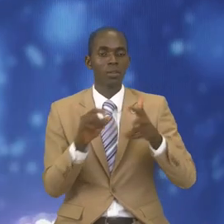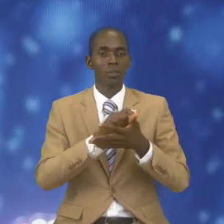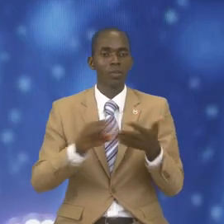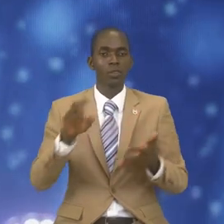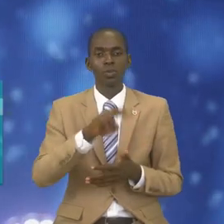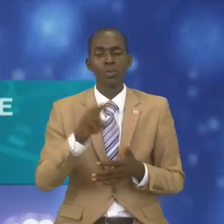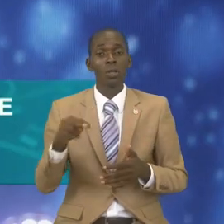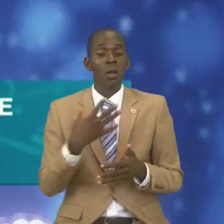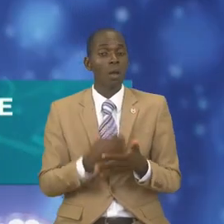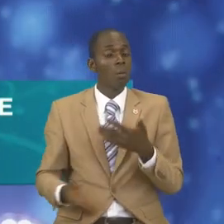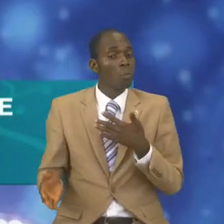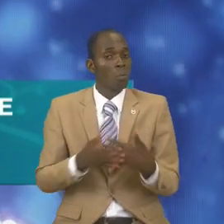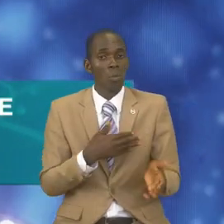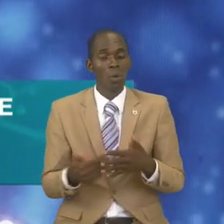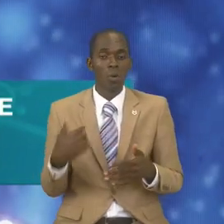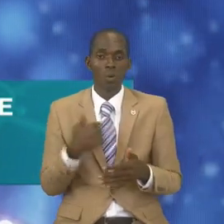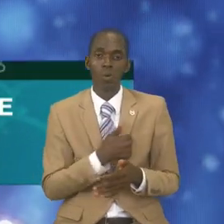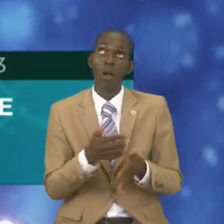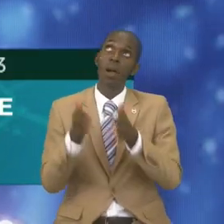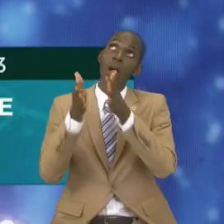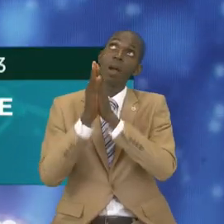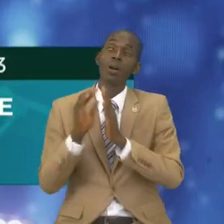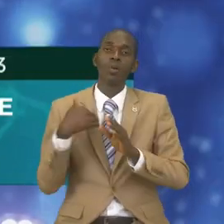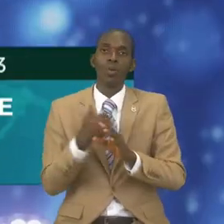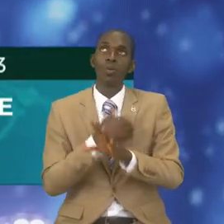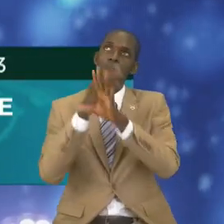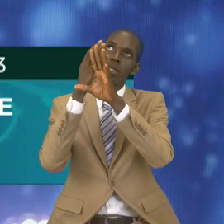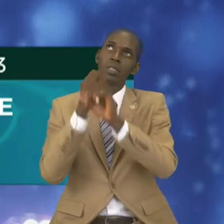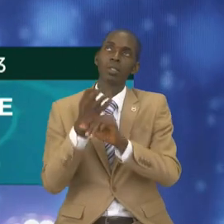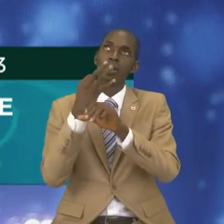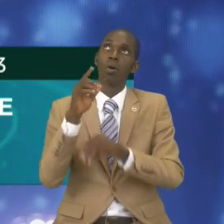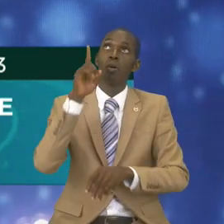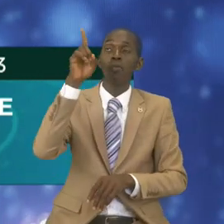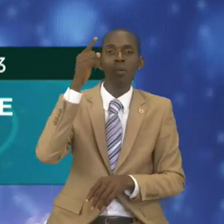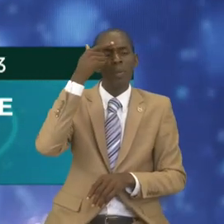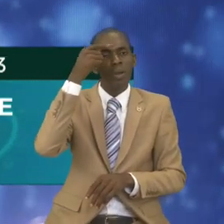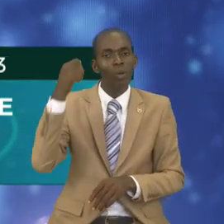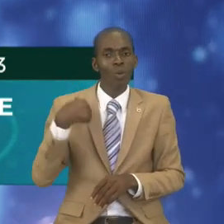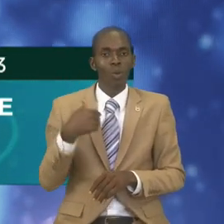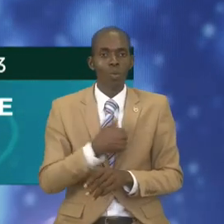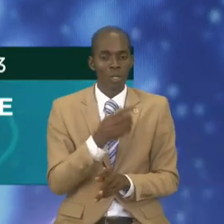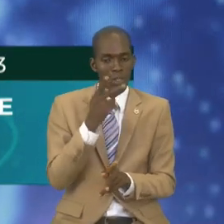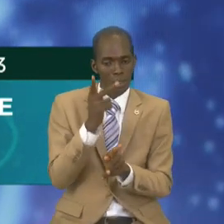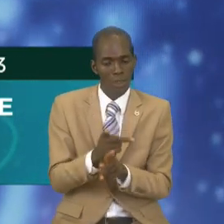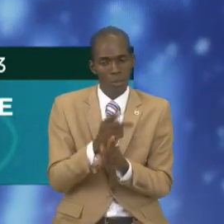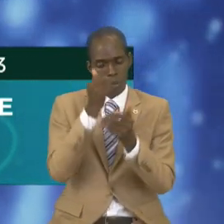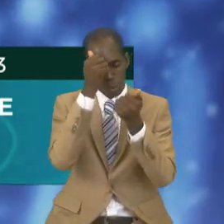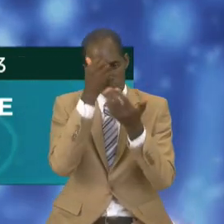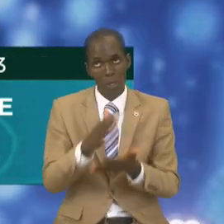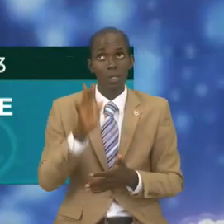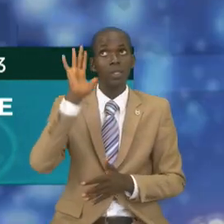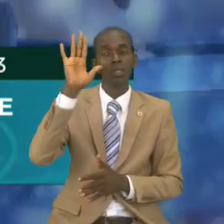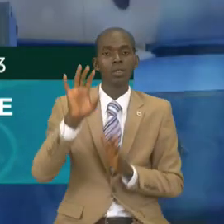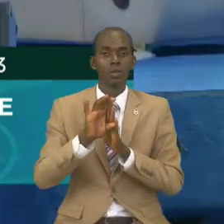whatsoever we ask, we receive of him, because we keep his commandments and do